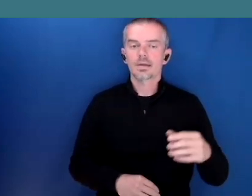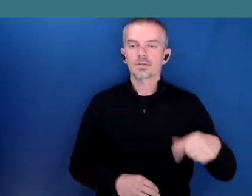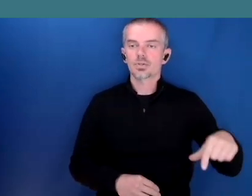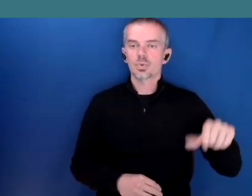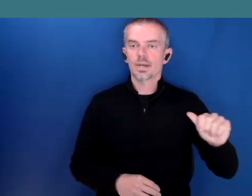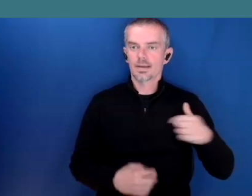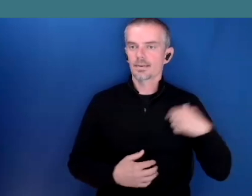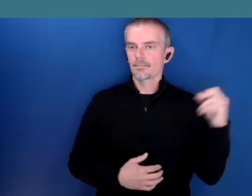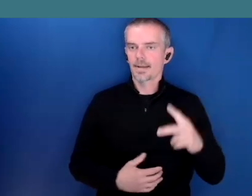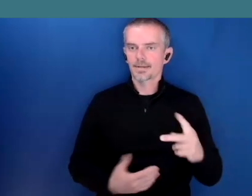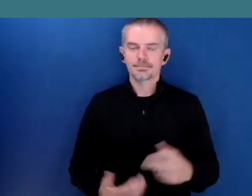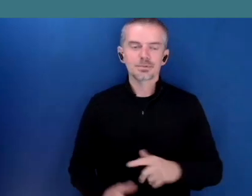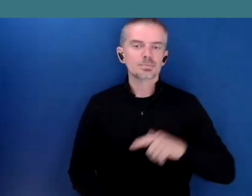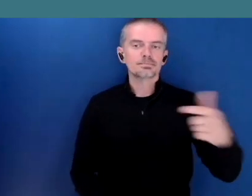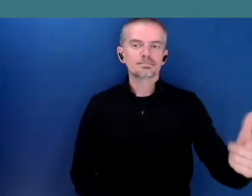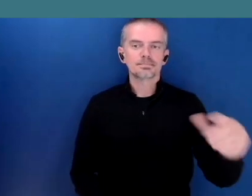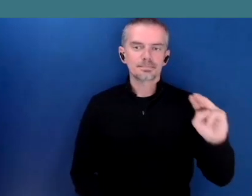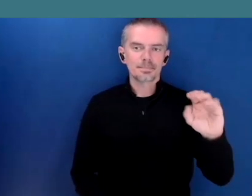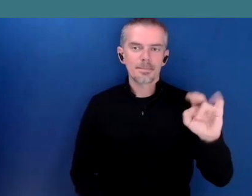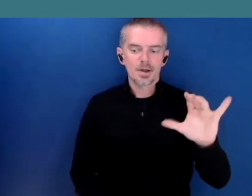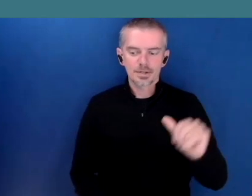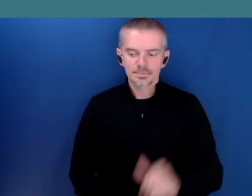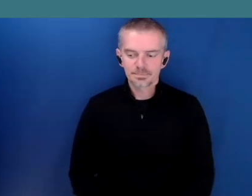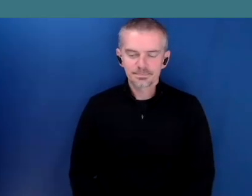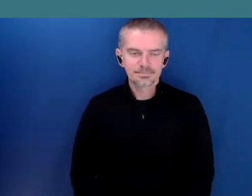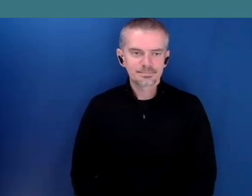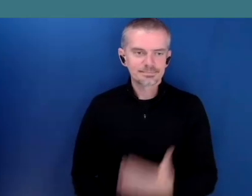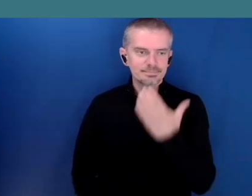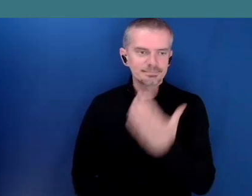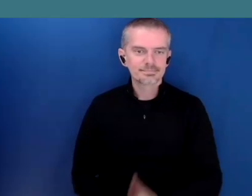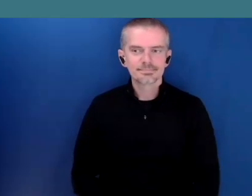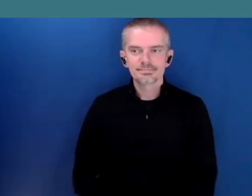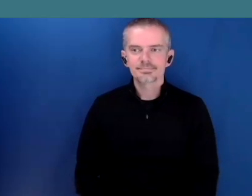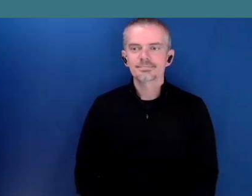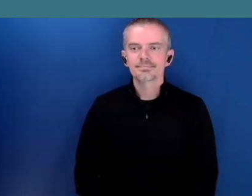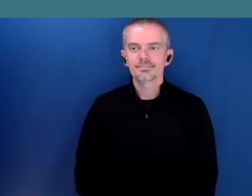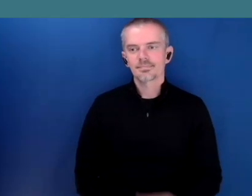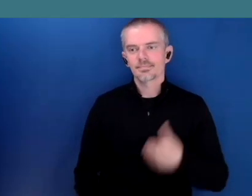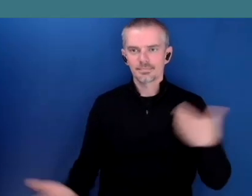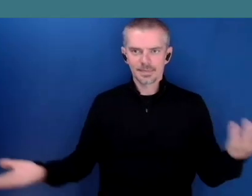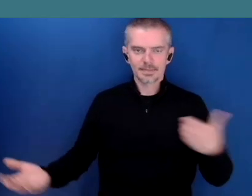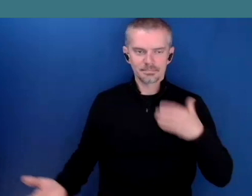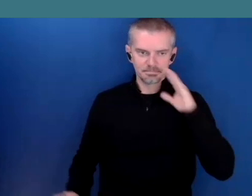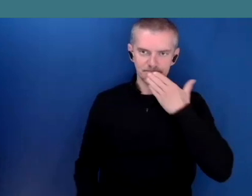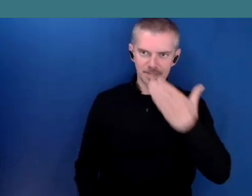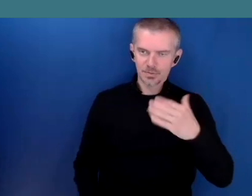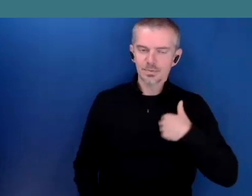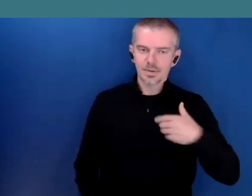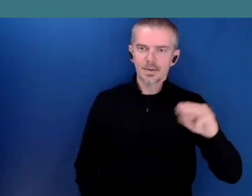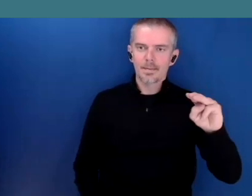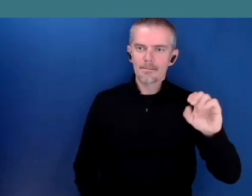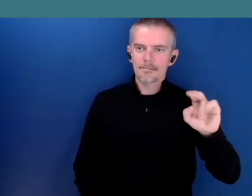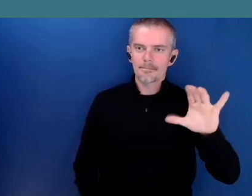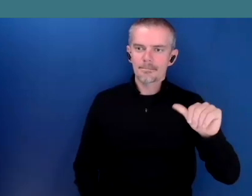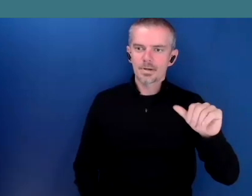you. Thank you, Marie. So I'm Monica Irvin. Again, I'm with the Forest